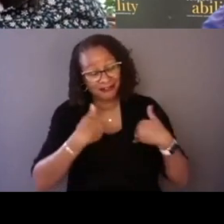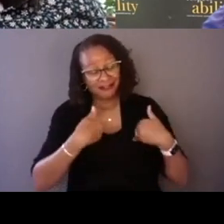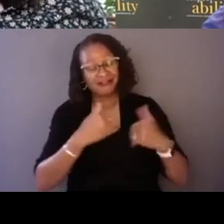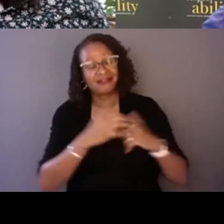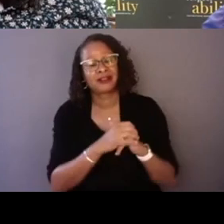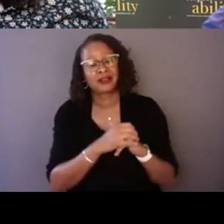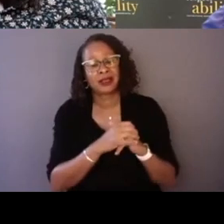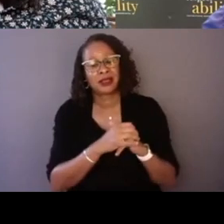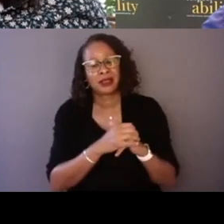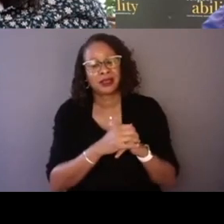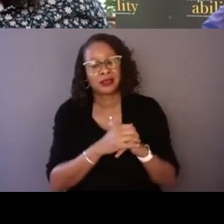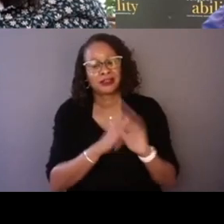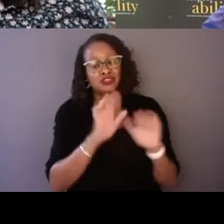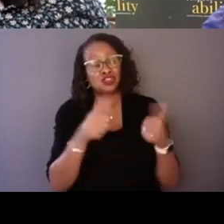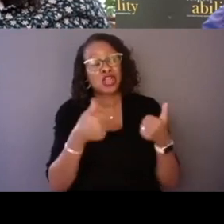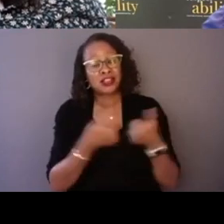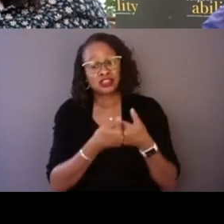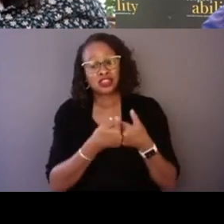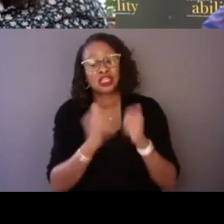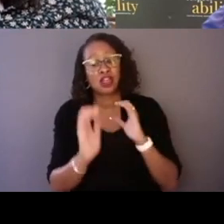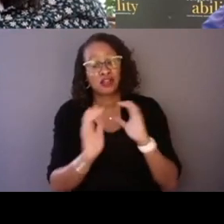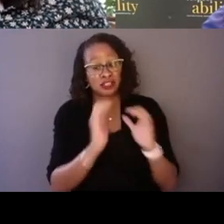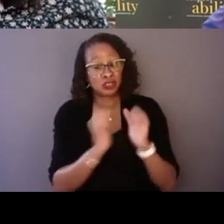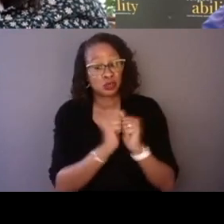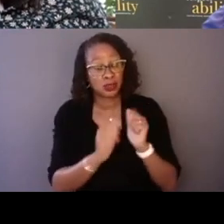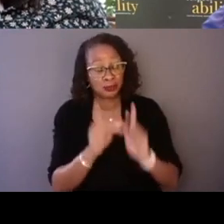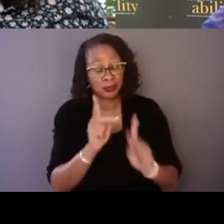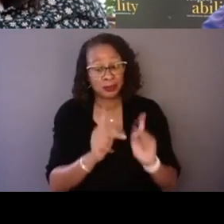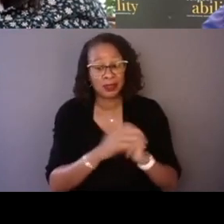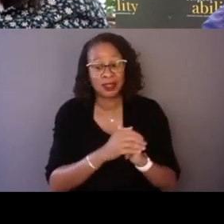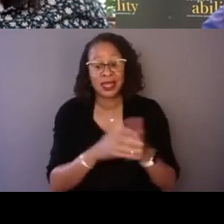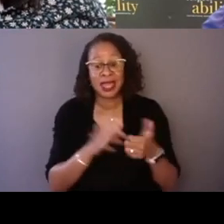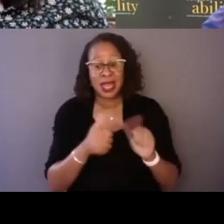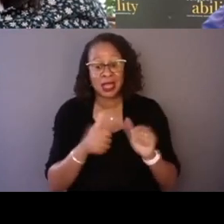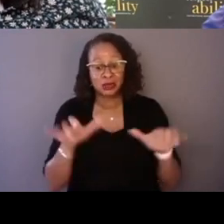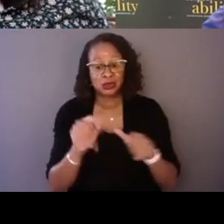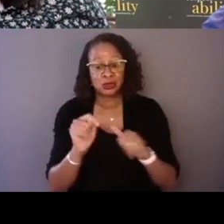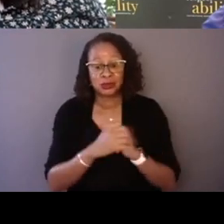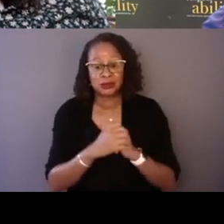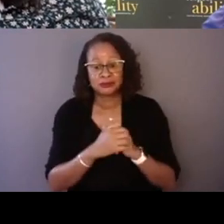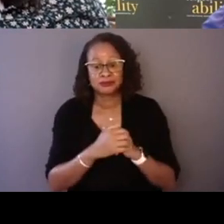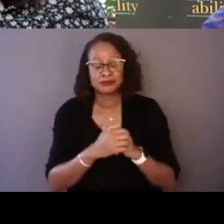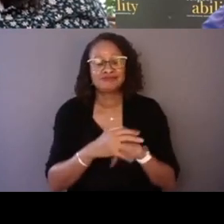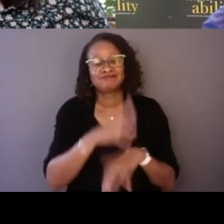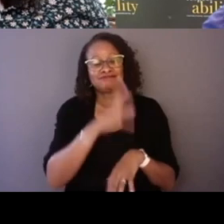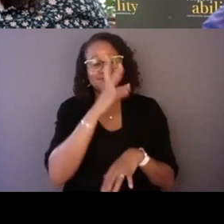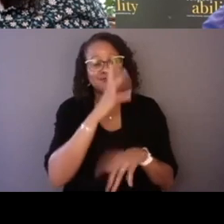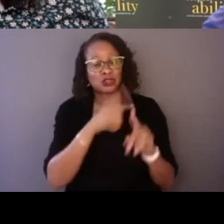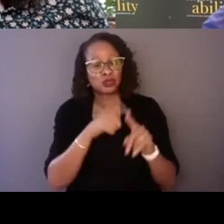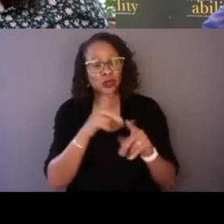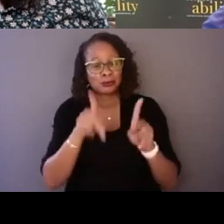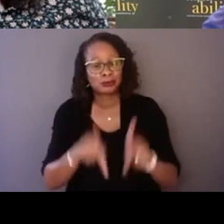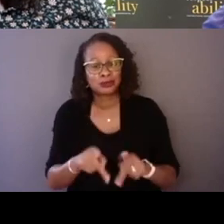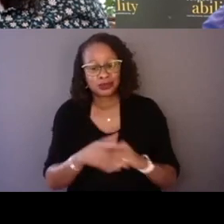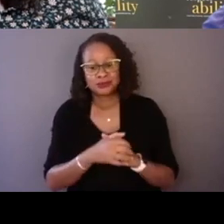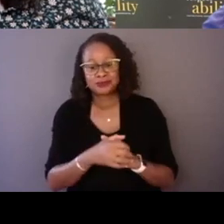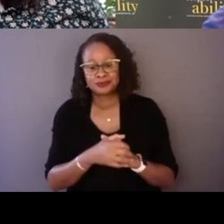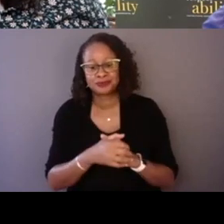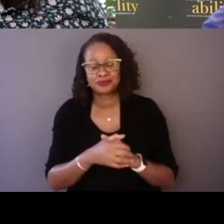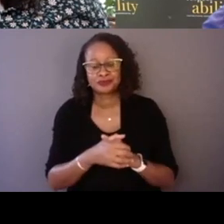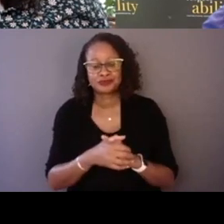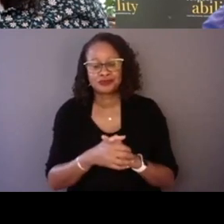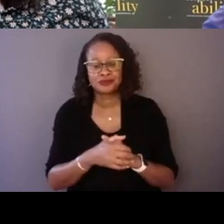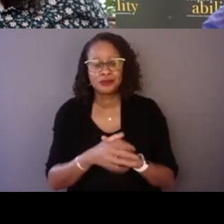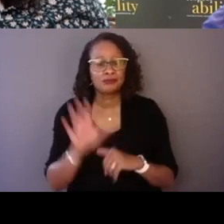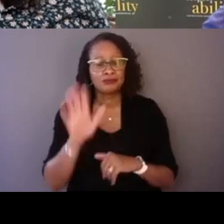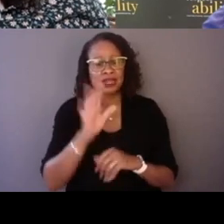those more challenging conversations. And the way you do it, like I talked to a person about